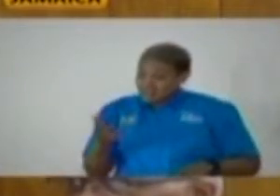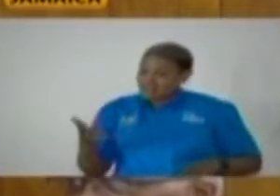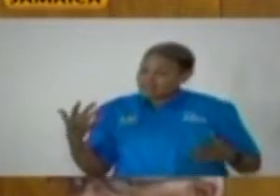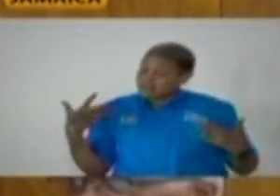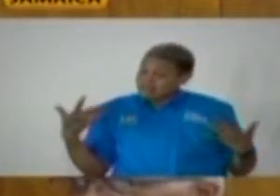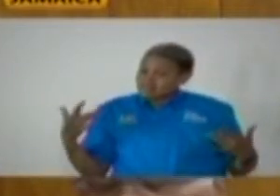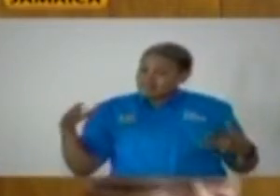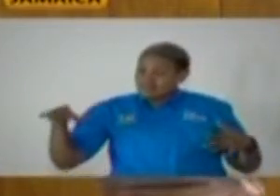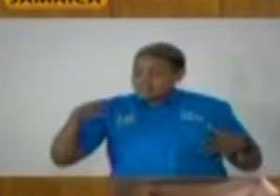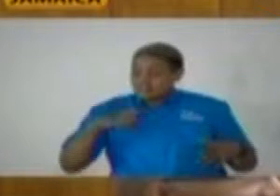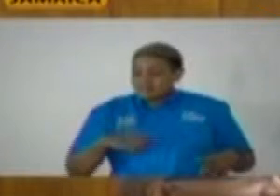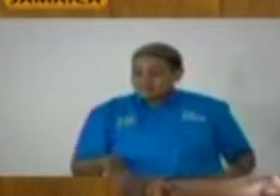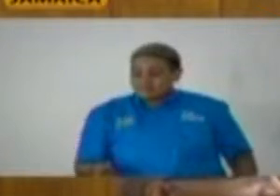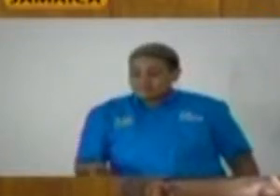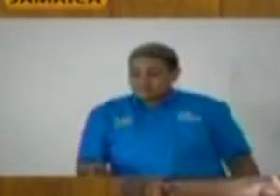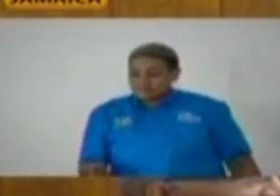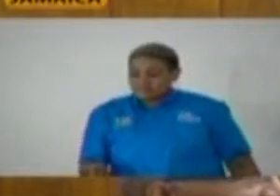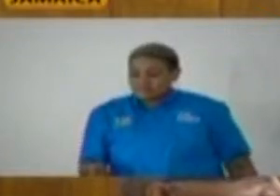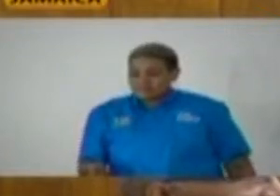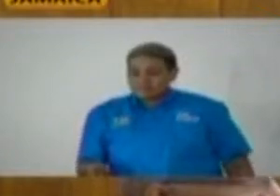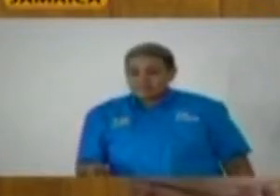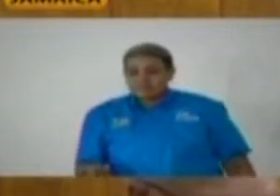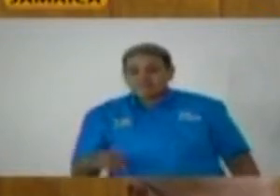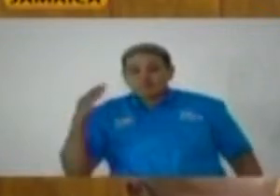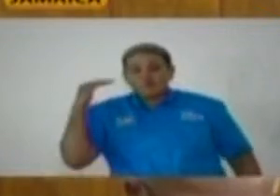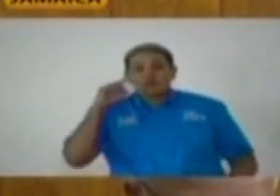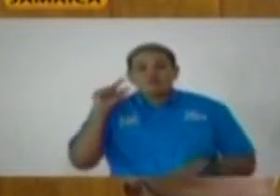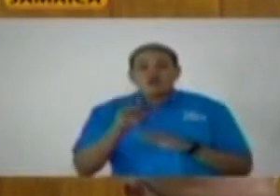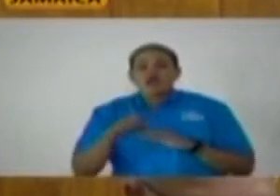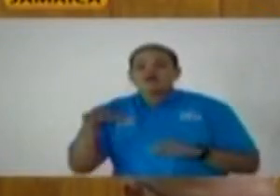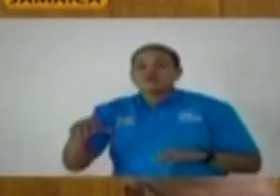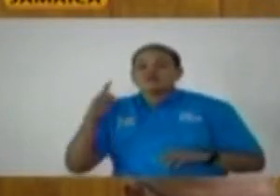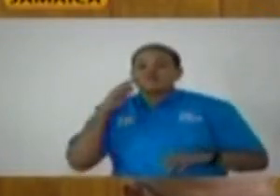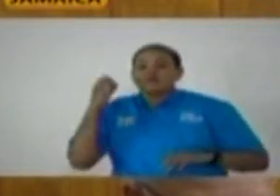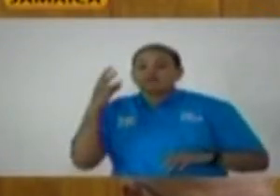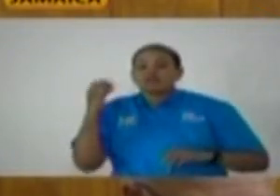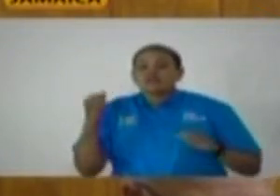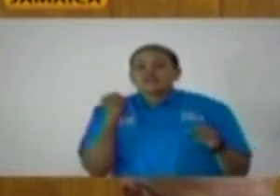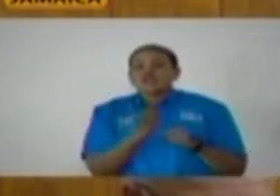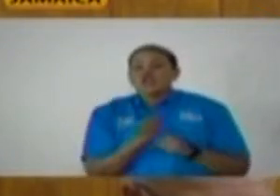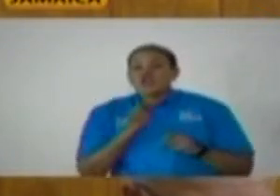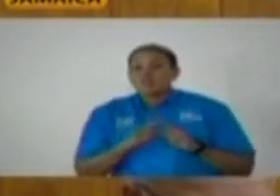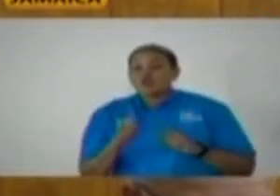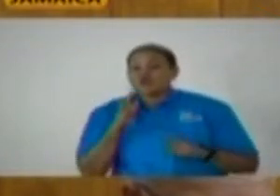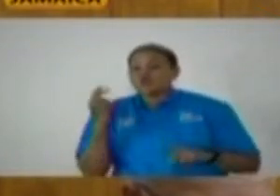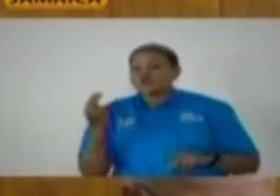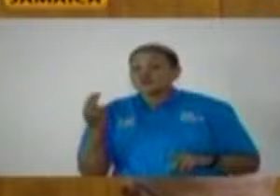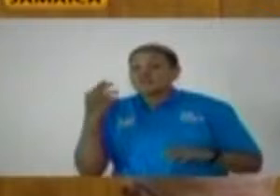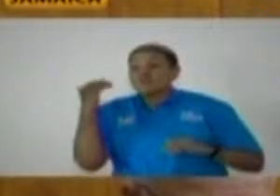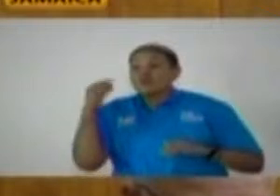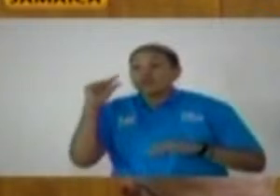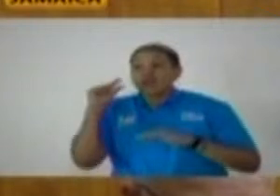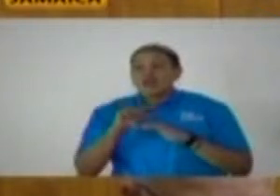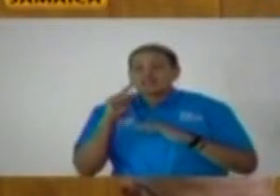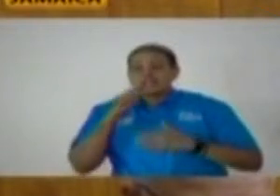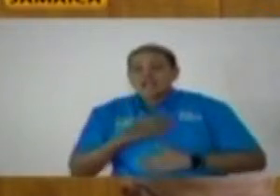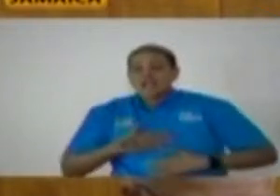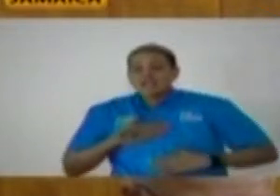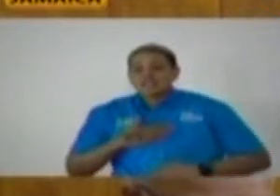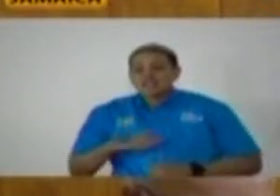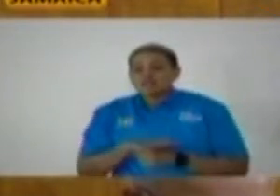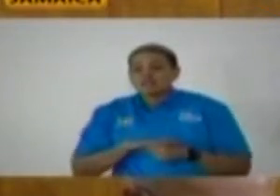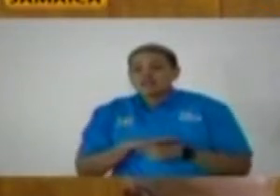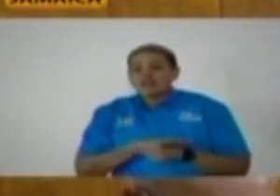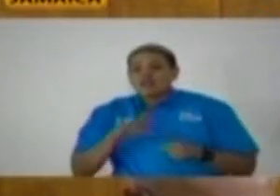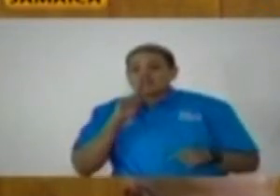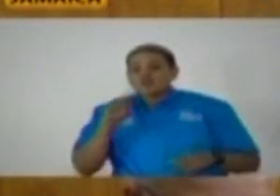Hope Gardens. Hope Gardens has been there for years, but the use of Hope Gardens as an entertainment location